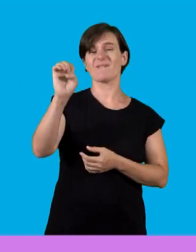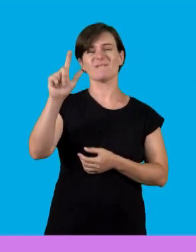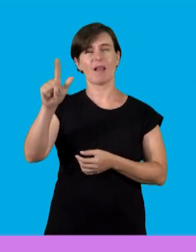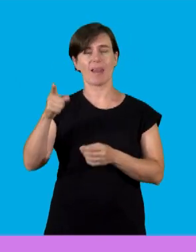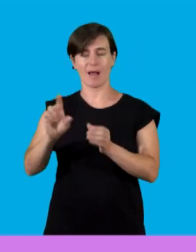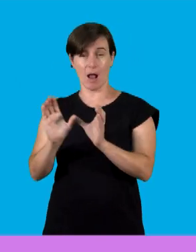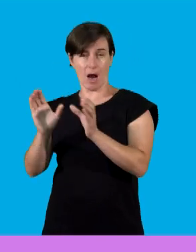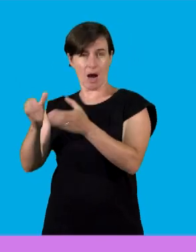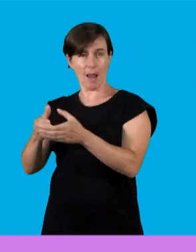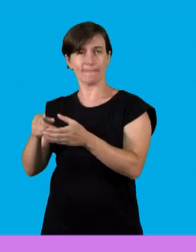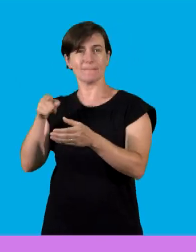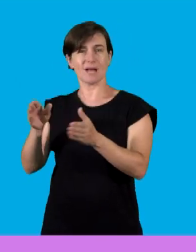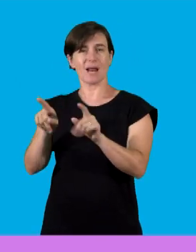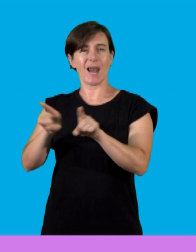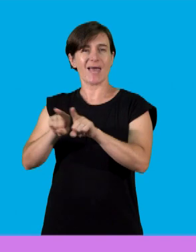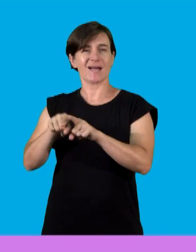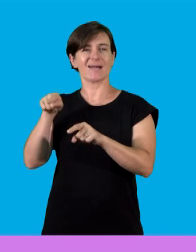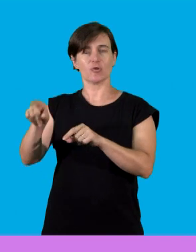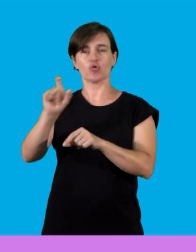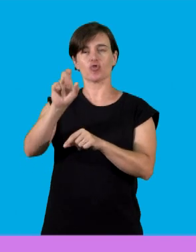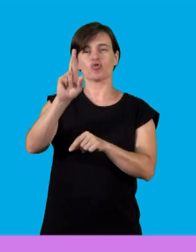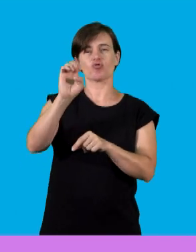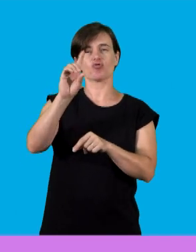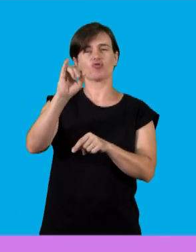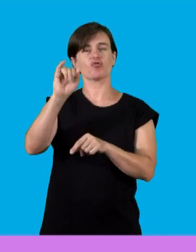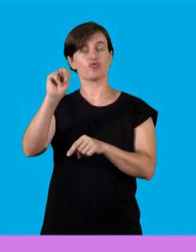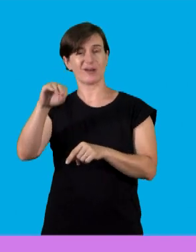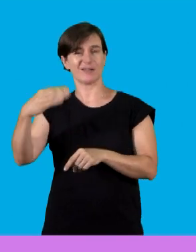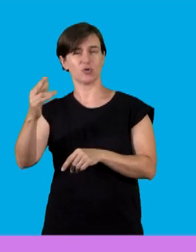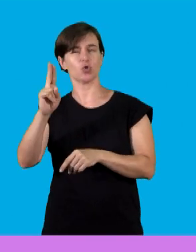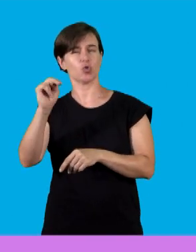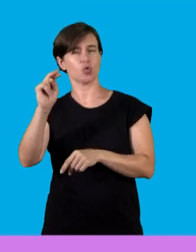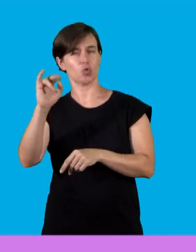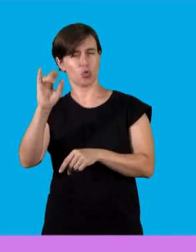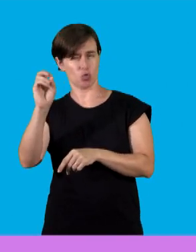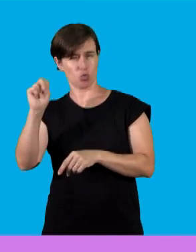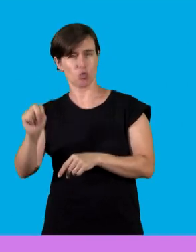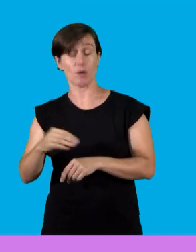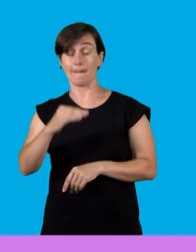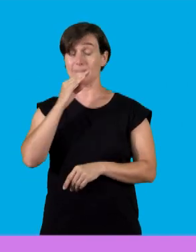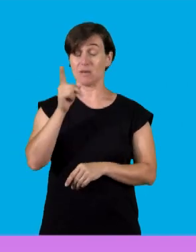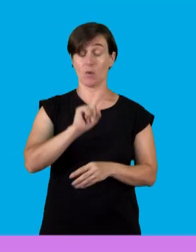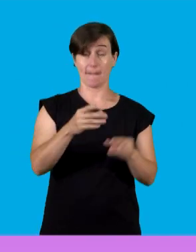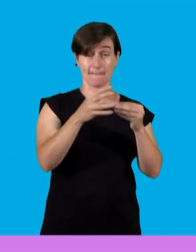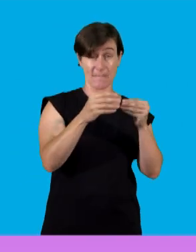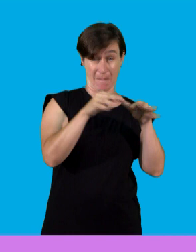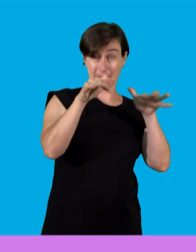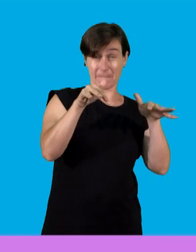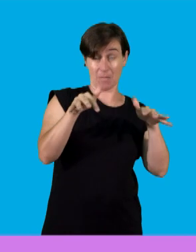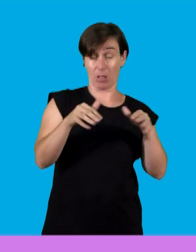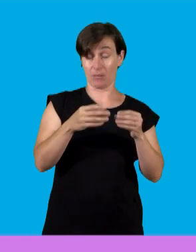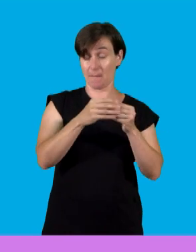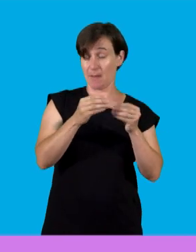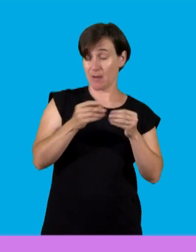or societies serving as rotating credit unions. What is important here is that members contribute